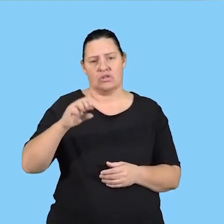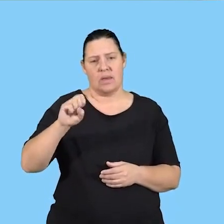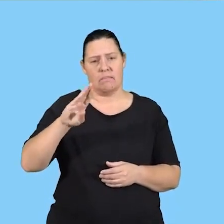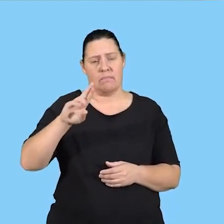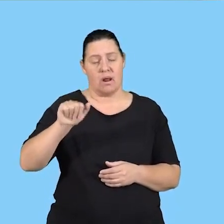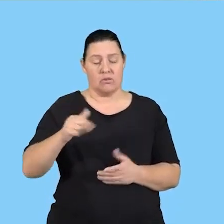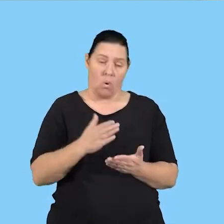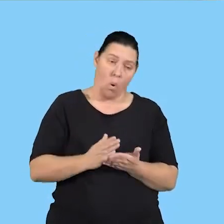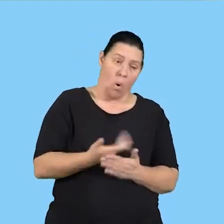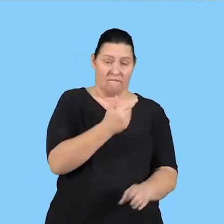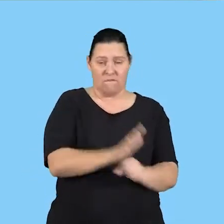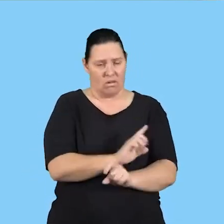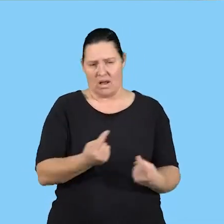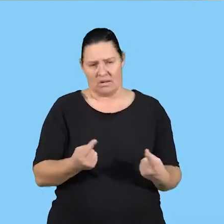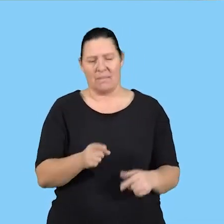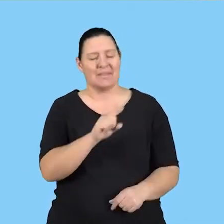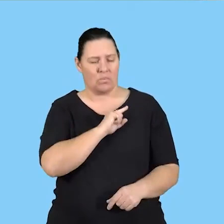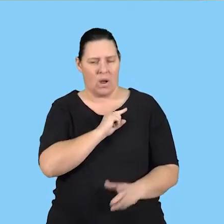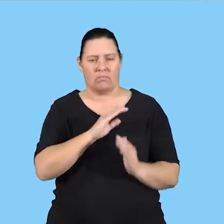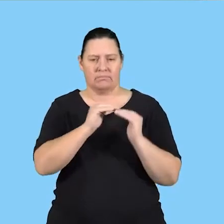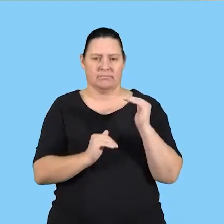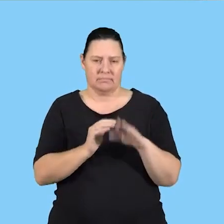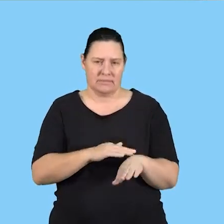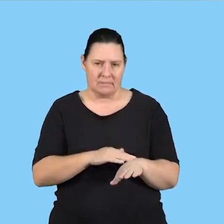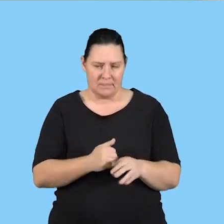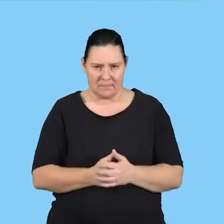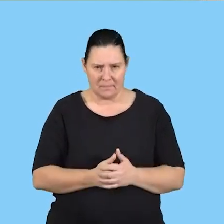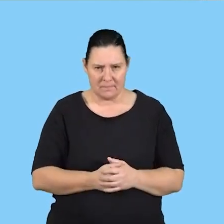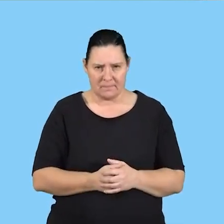it completely, but reduce the time.